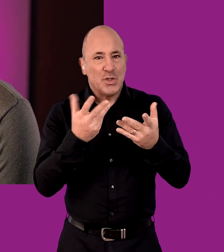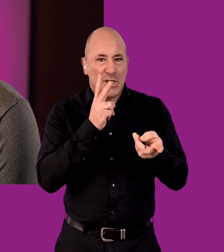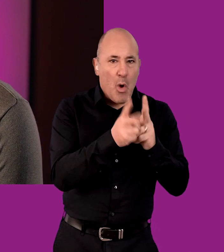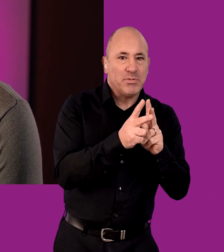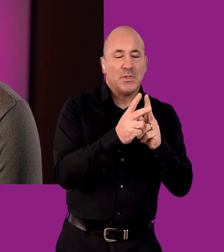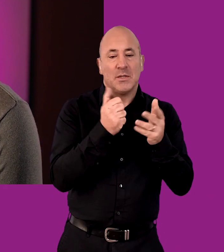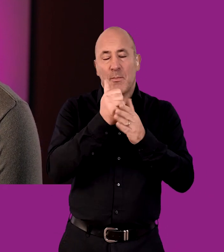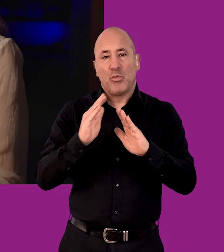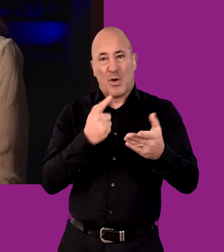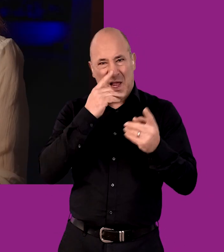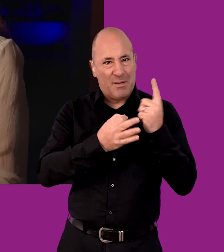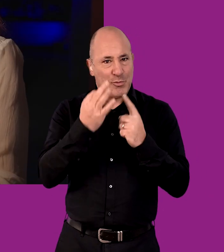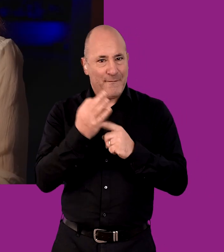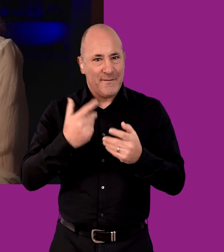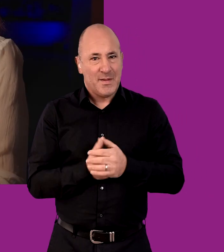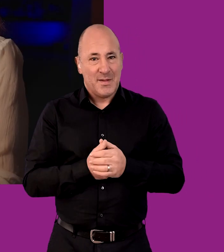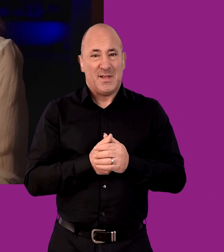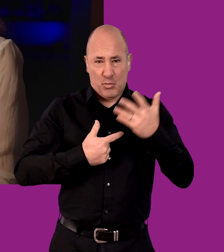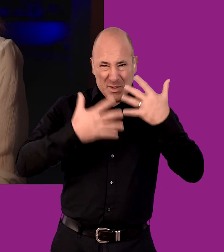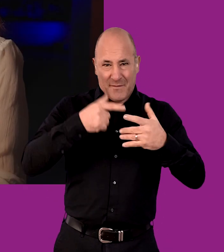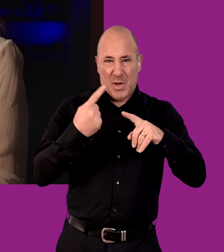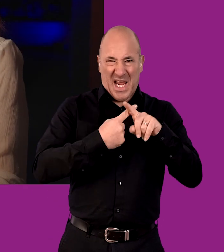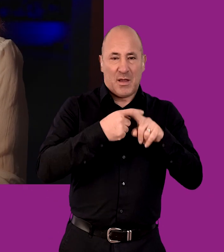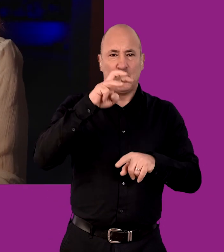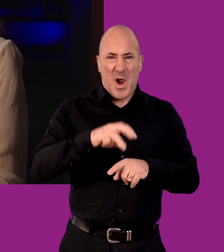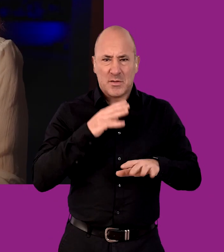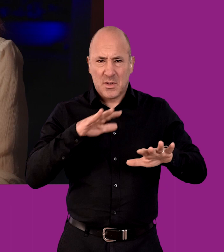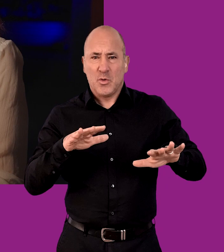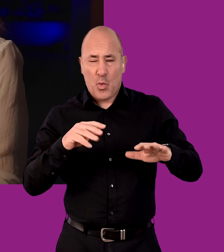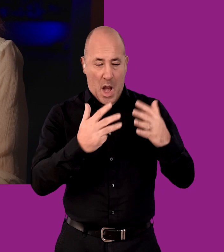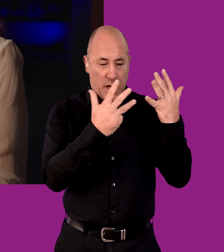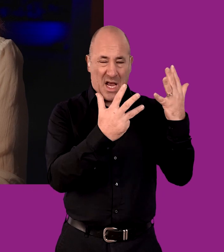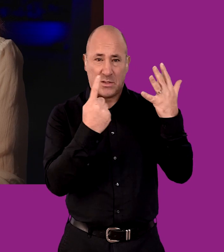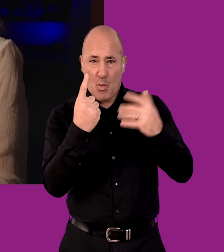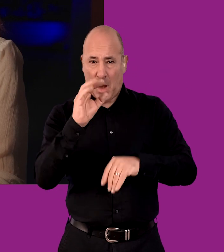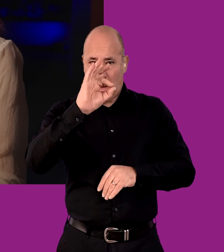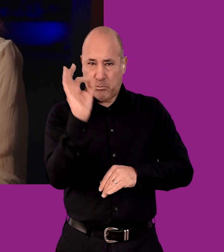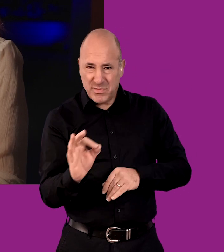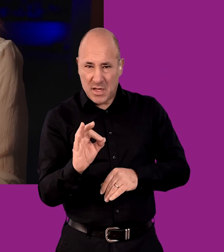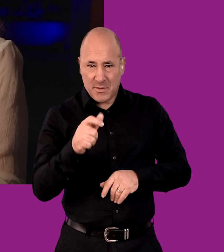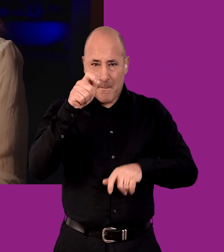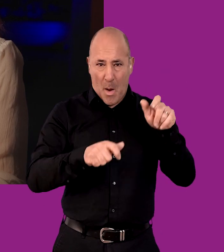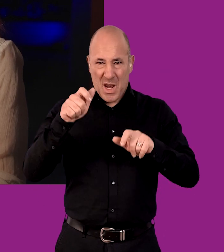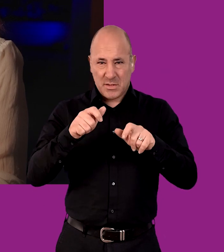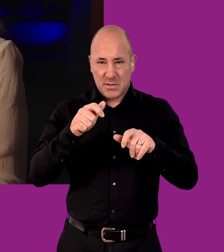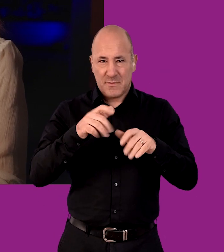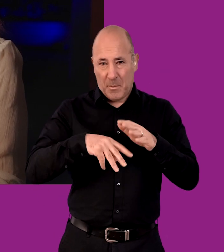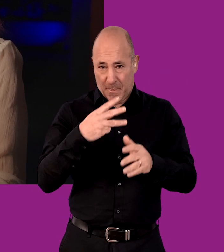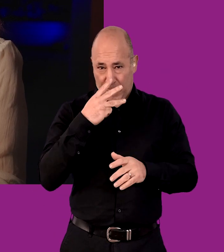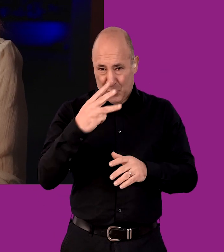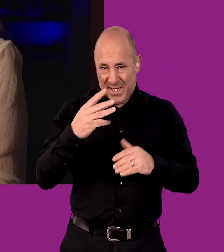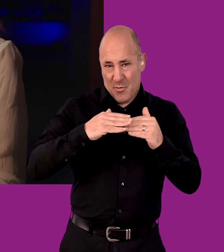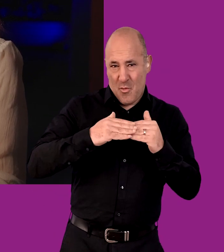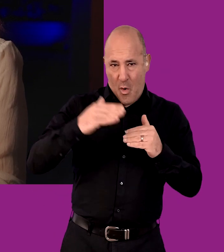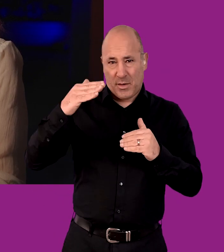other support services. The Census 2021 results for England and Wales show that just over 91% of the